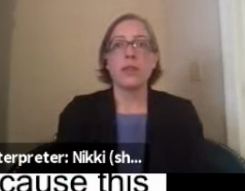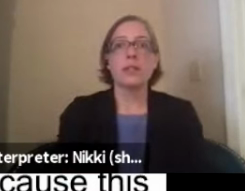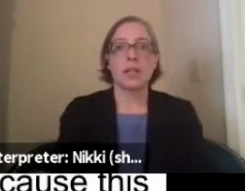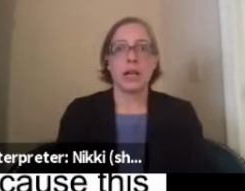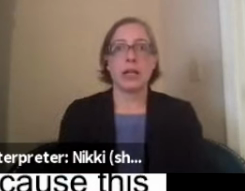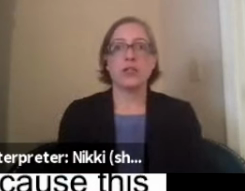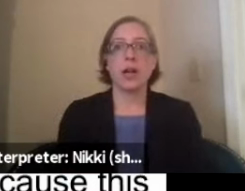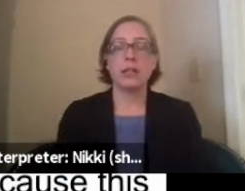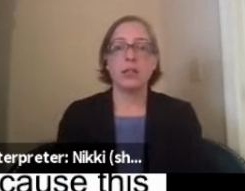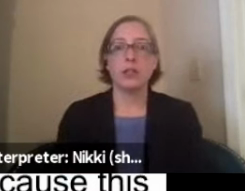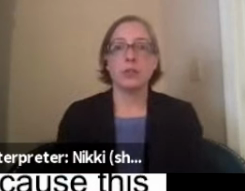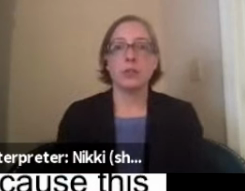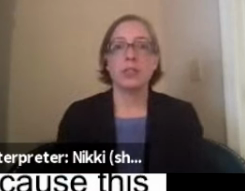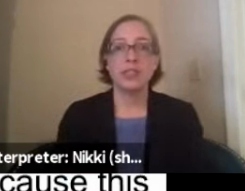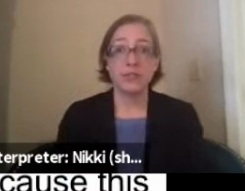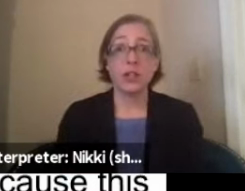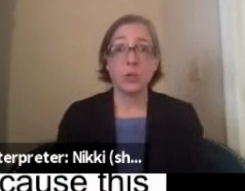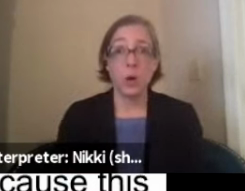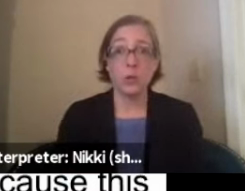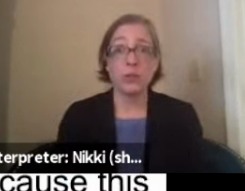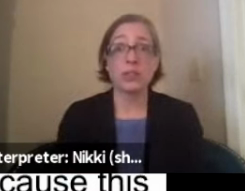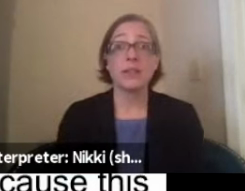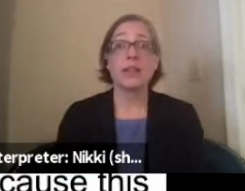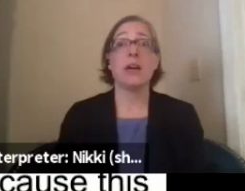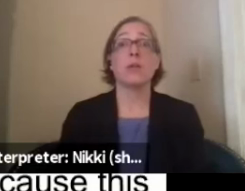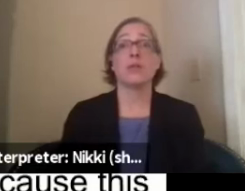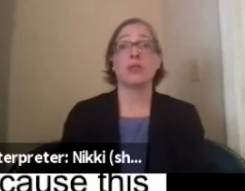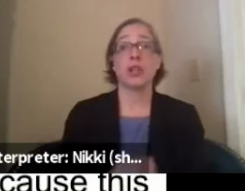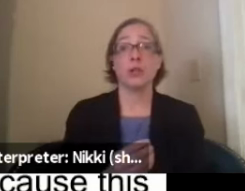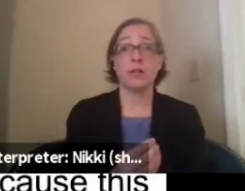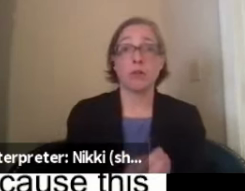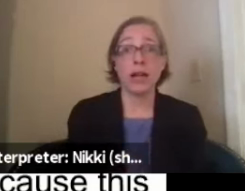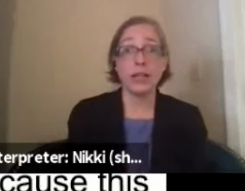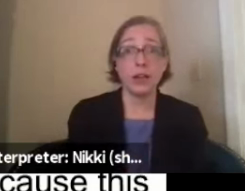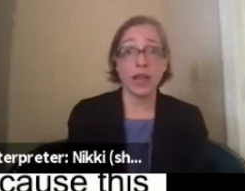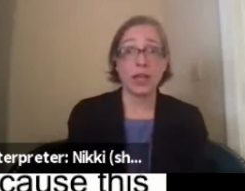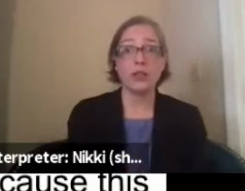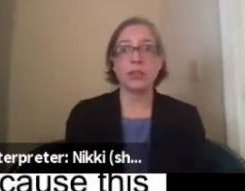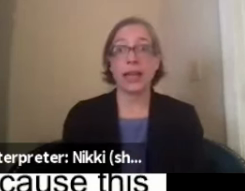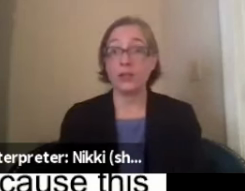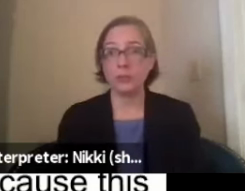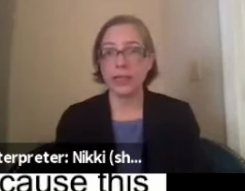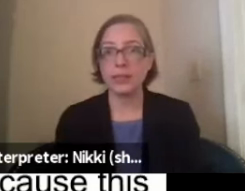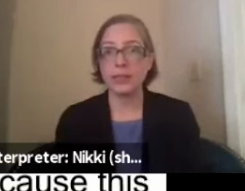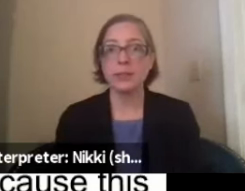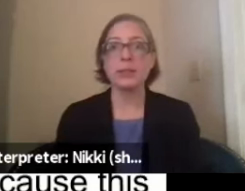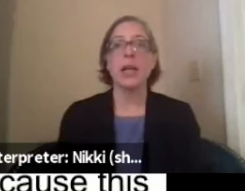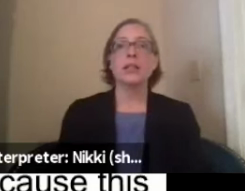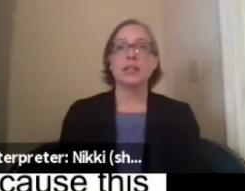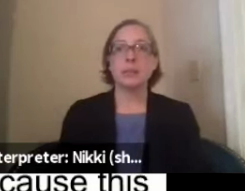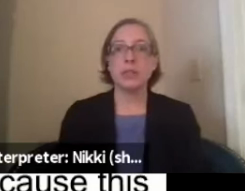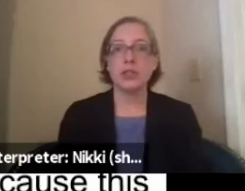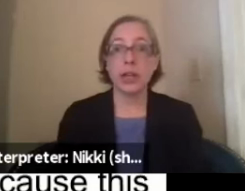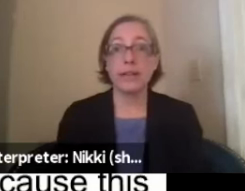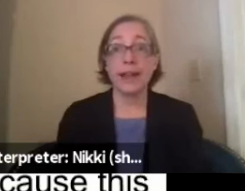For this slide, I tried to choose different quotes that showed a variety of ages and races